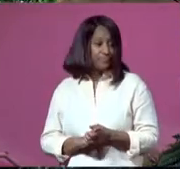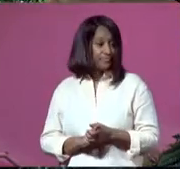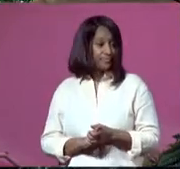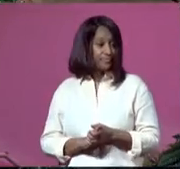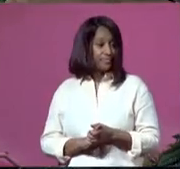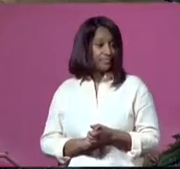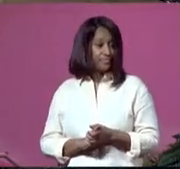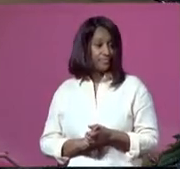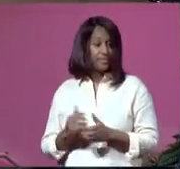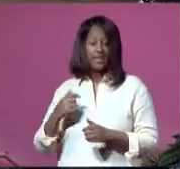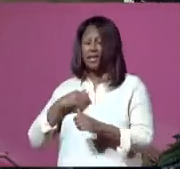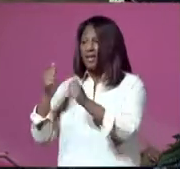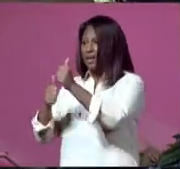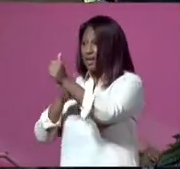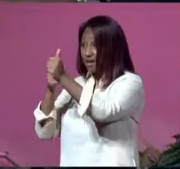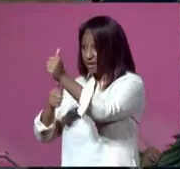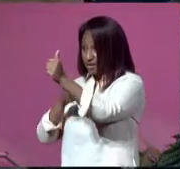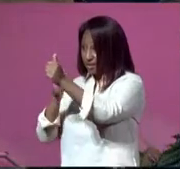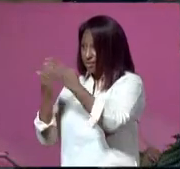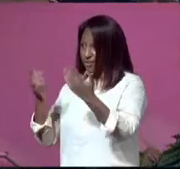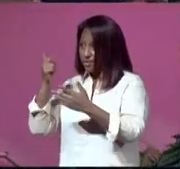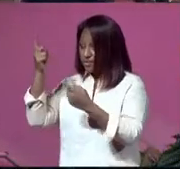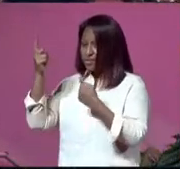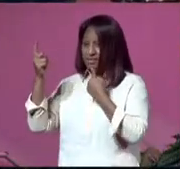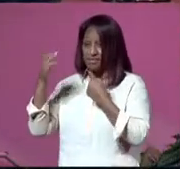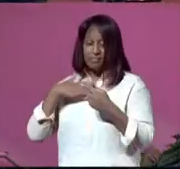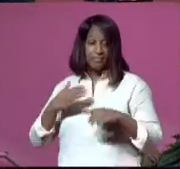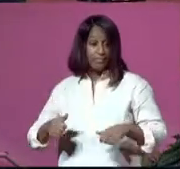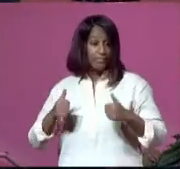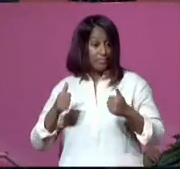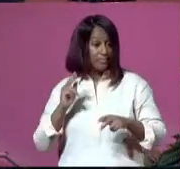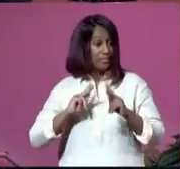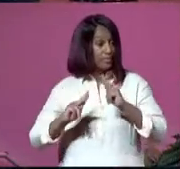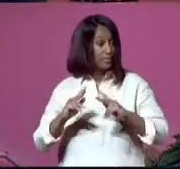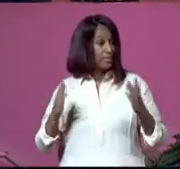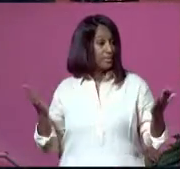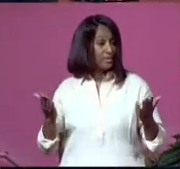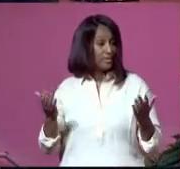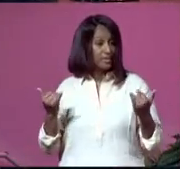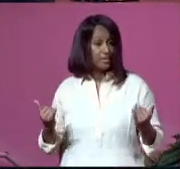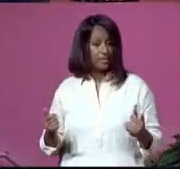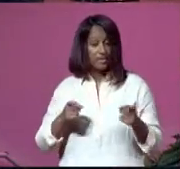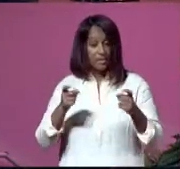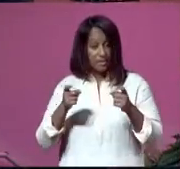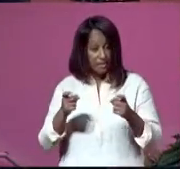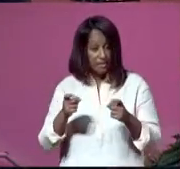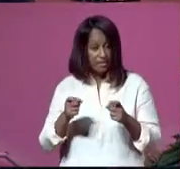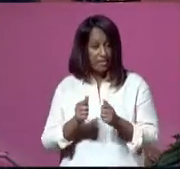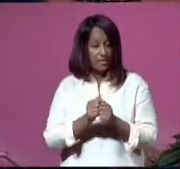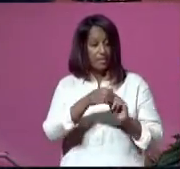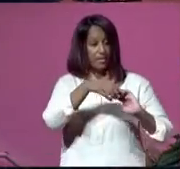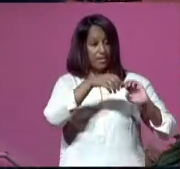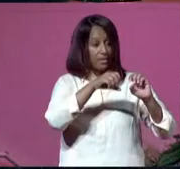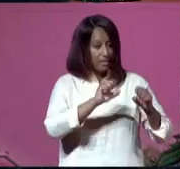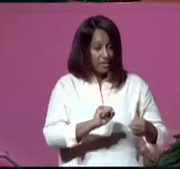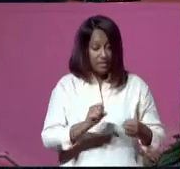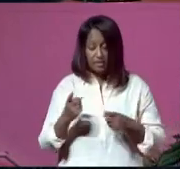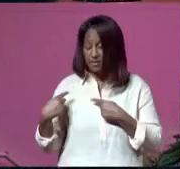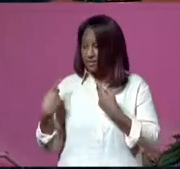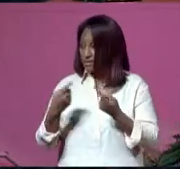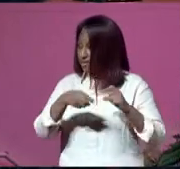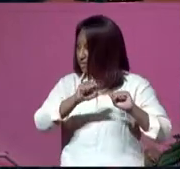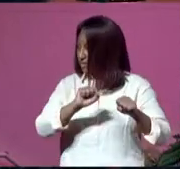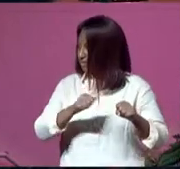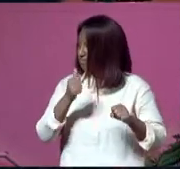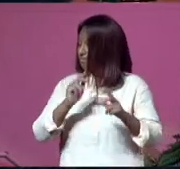I am. And God, there are people in here today who deal with brokenness. They've been broken by